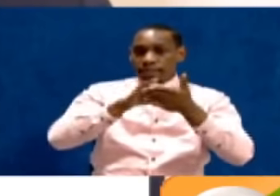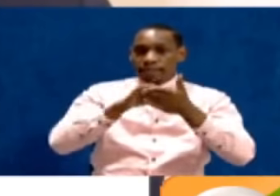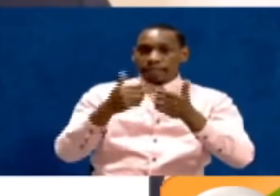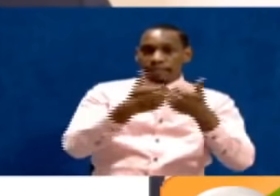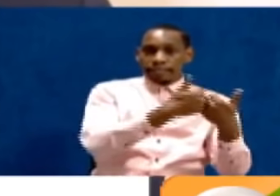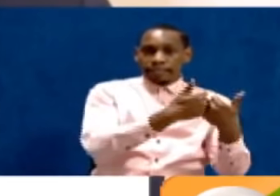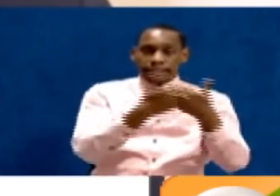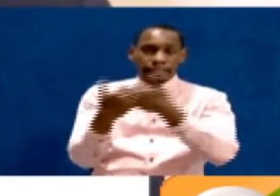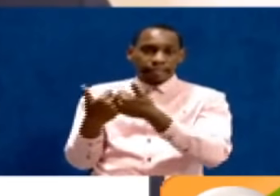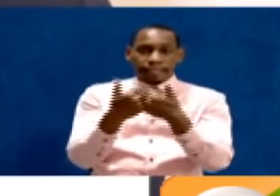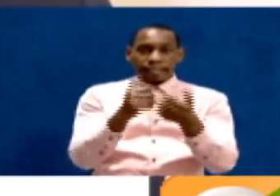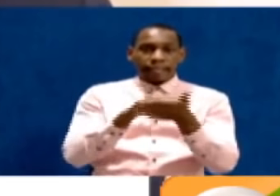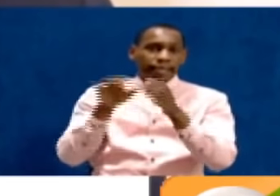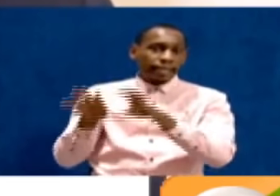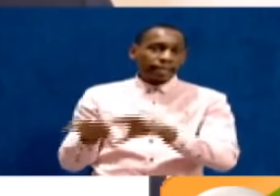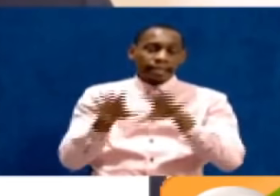are storms you come through.